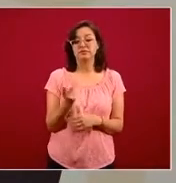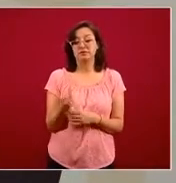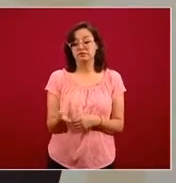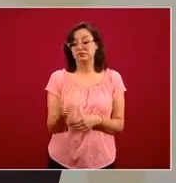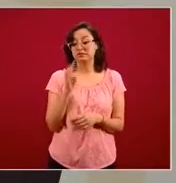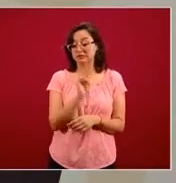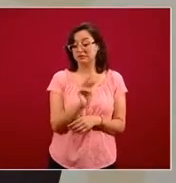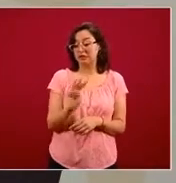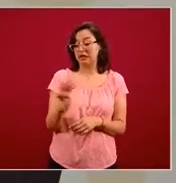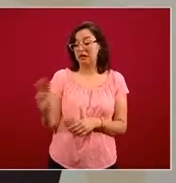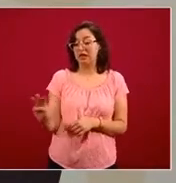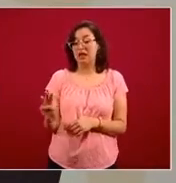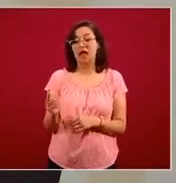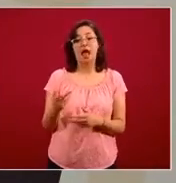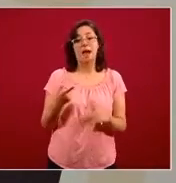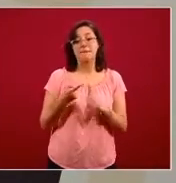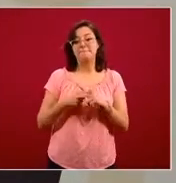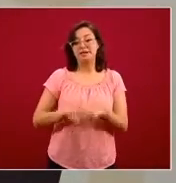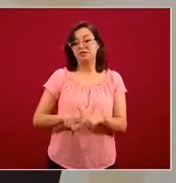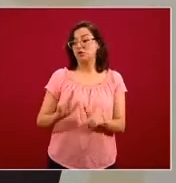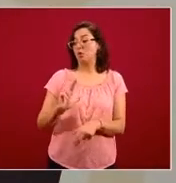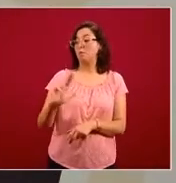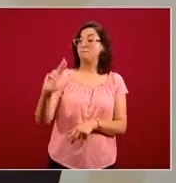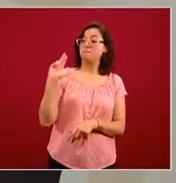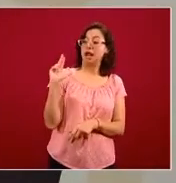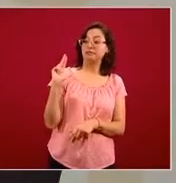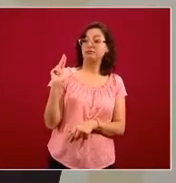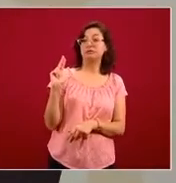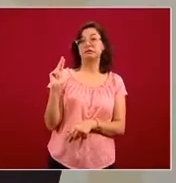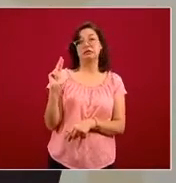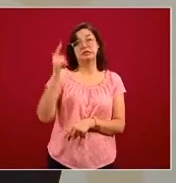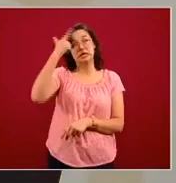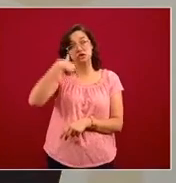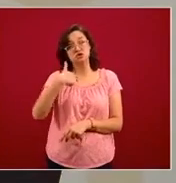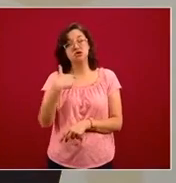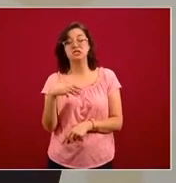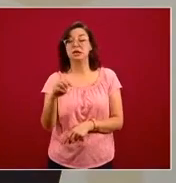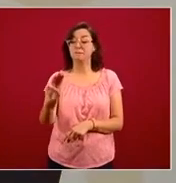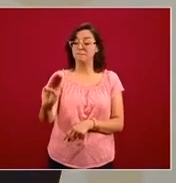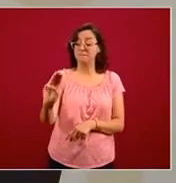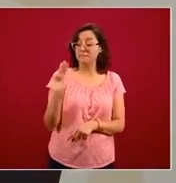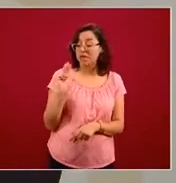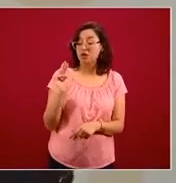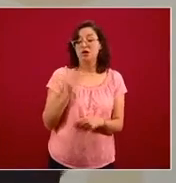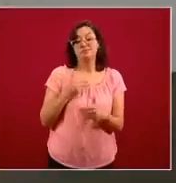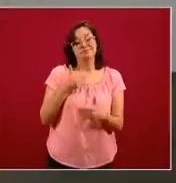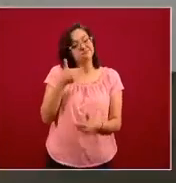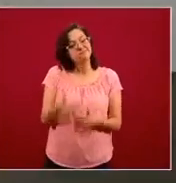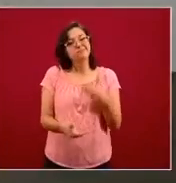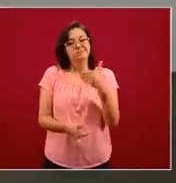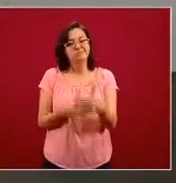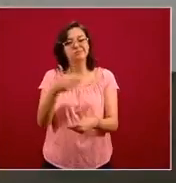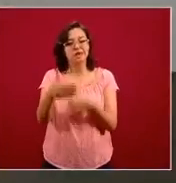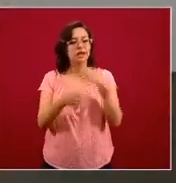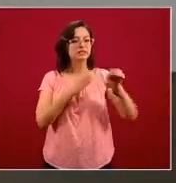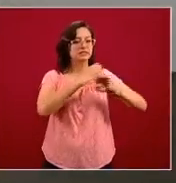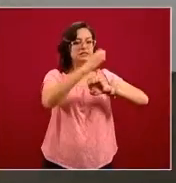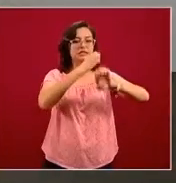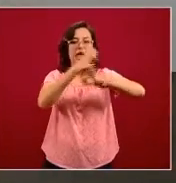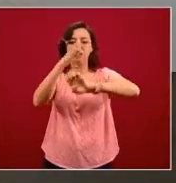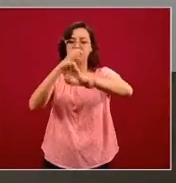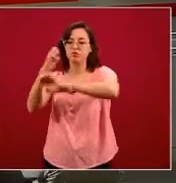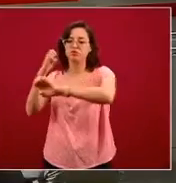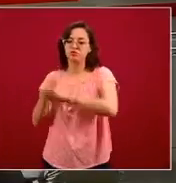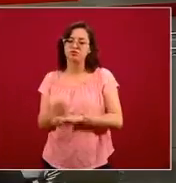to be oversaturated. And this is obligatory. So Tuesday, Wednesday, we're still in the process